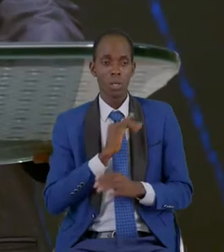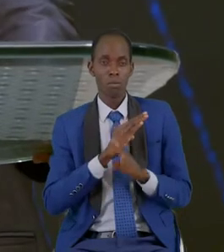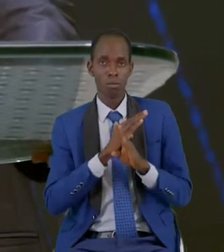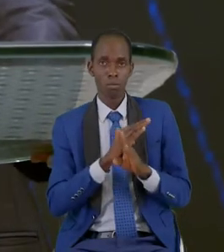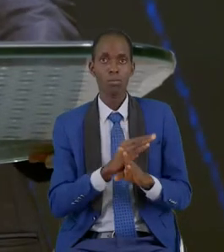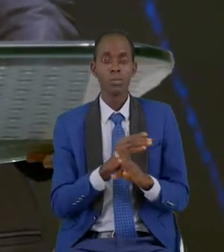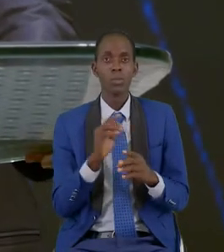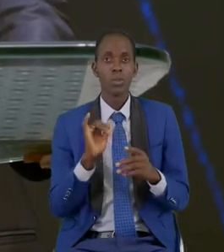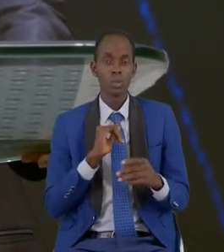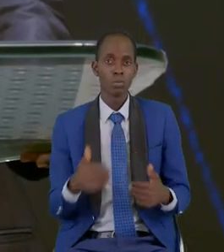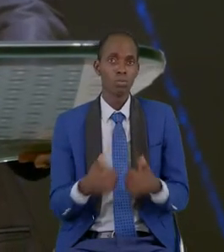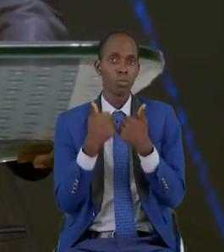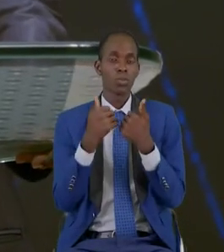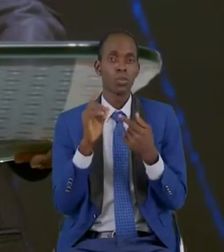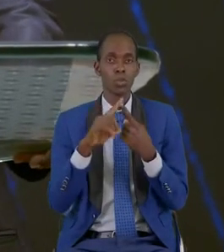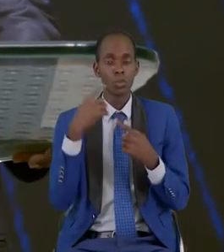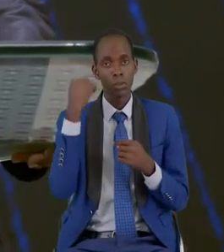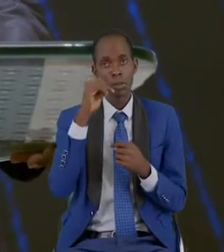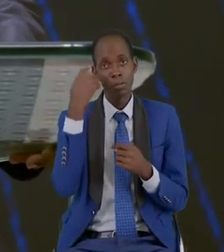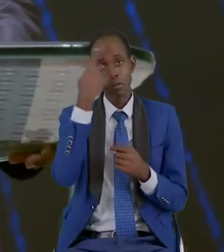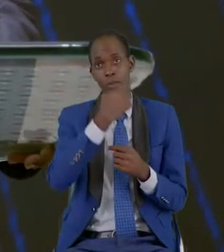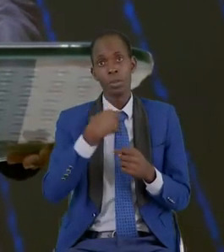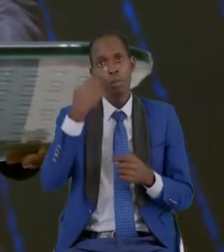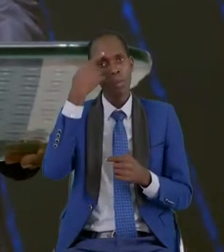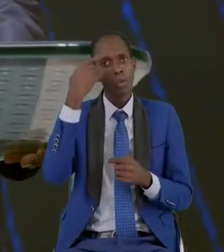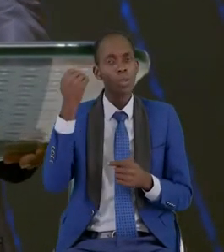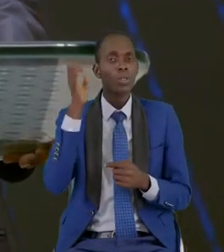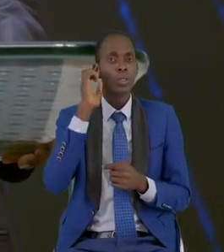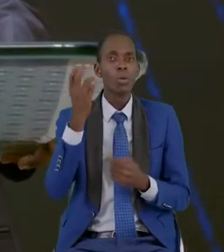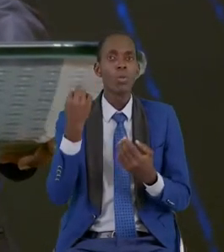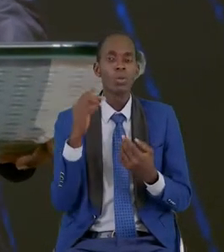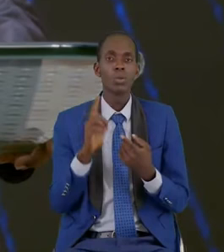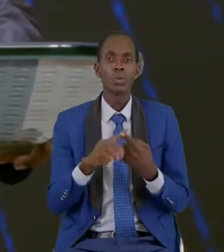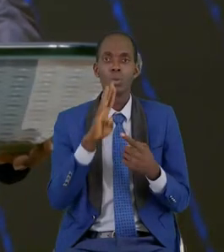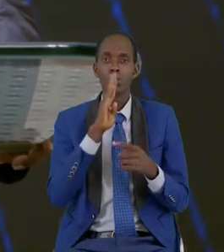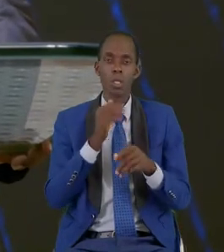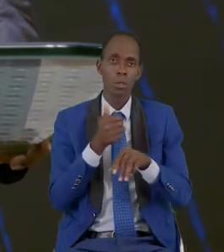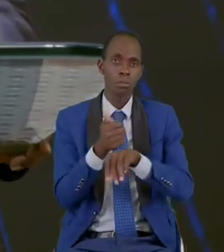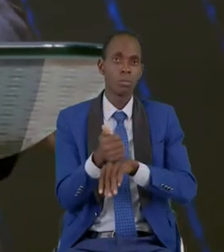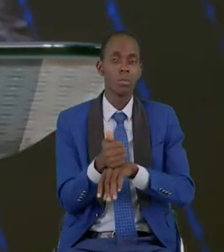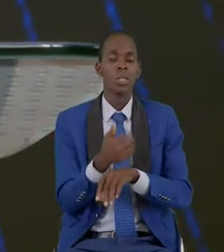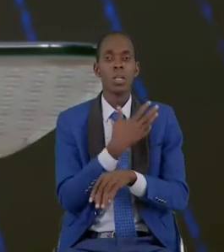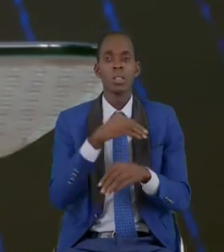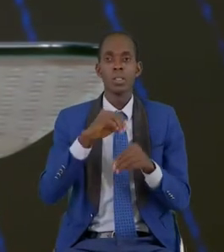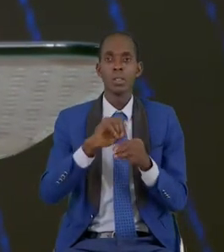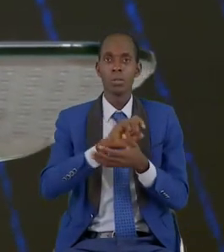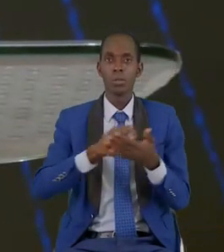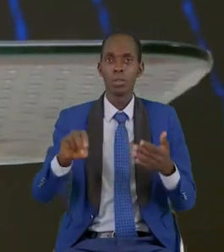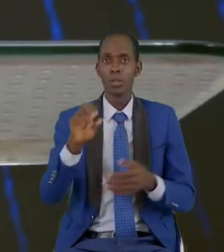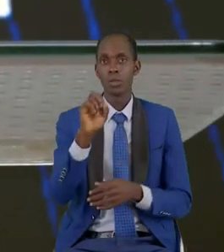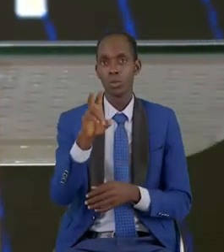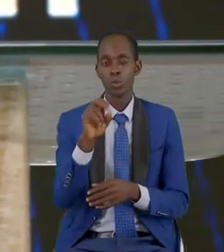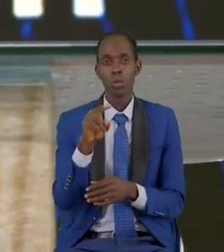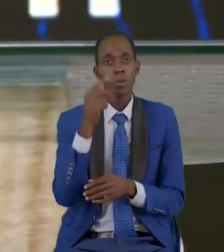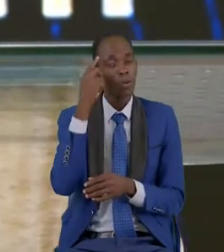face, because he was to be blamed. And then in verse 12, it says, for